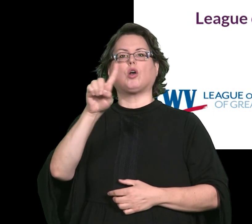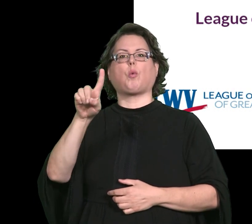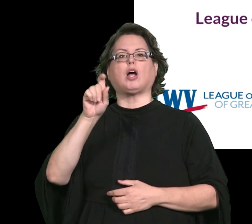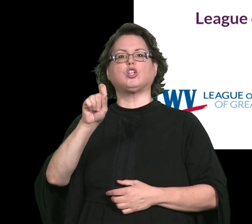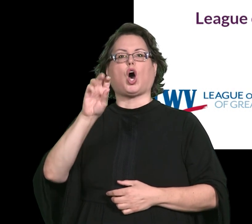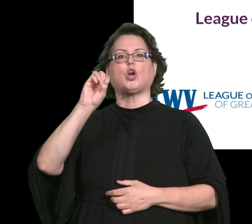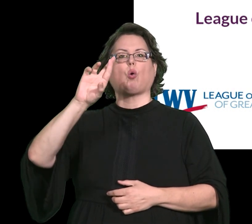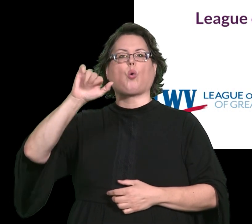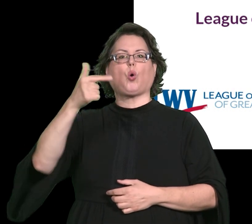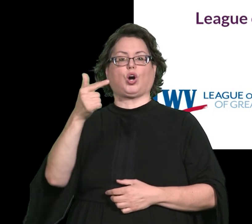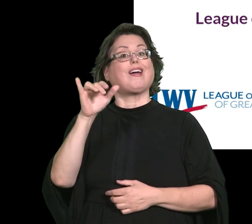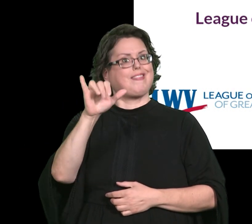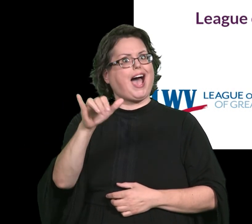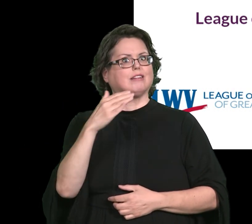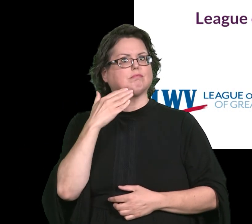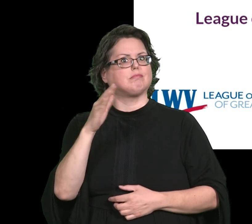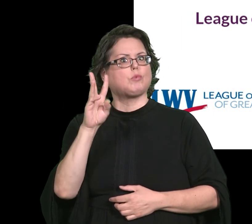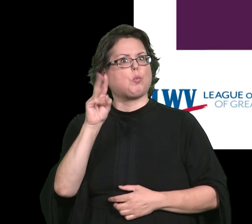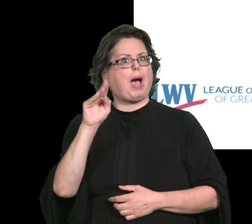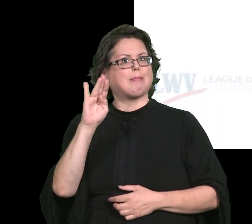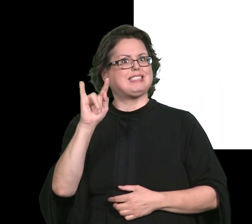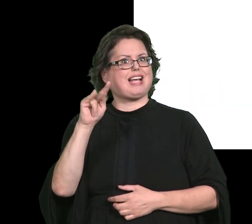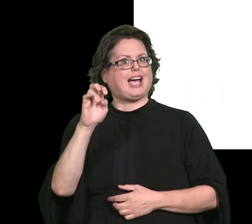vote411.org website.